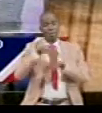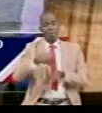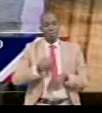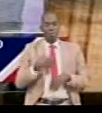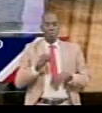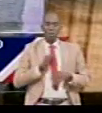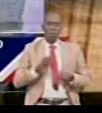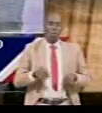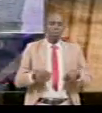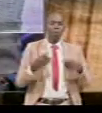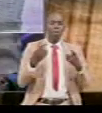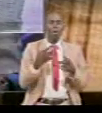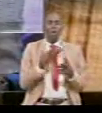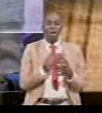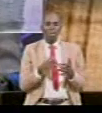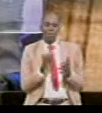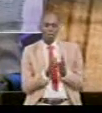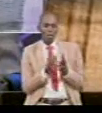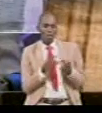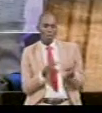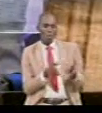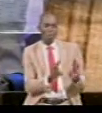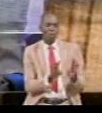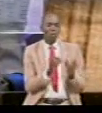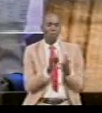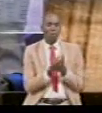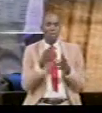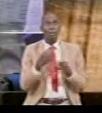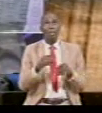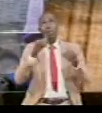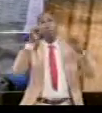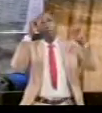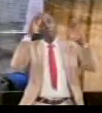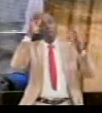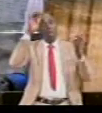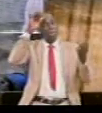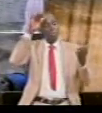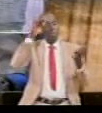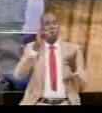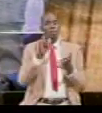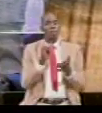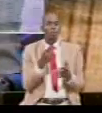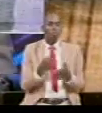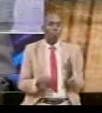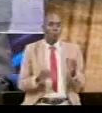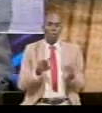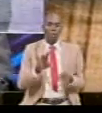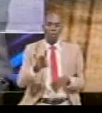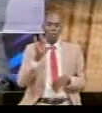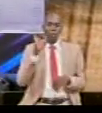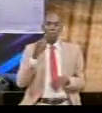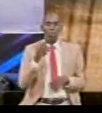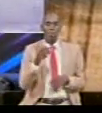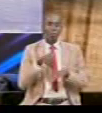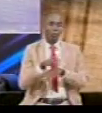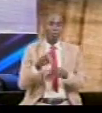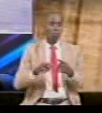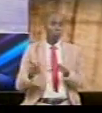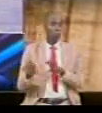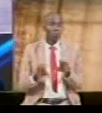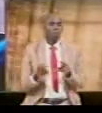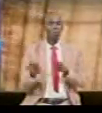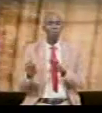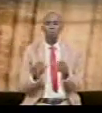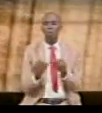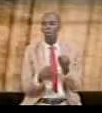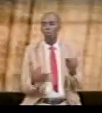the method and the manner that the Father expects, what he appointed for him to do, he did everything